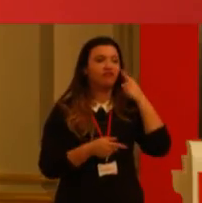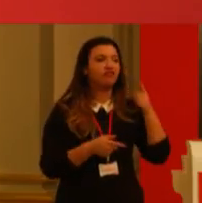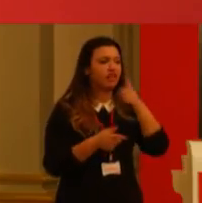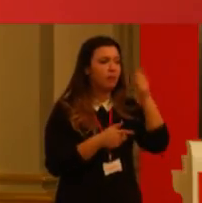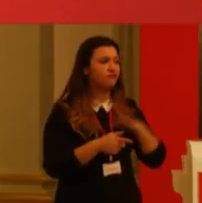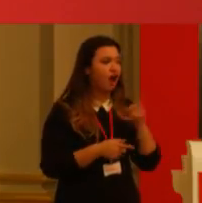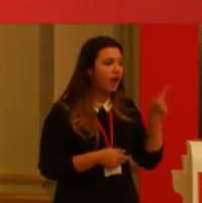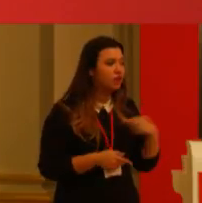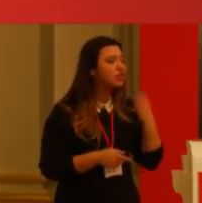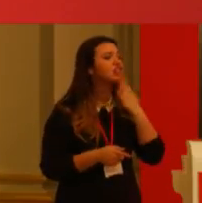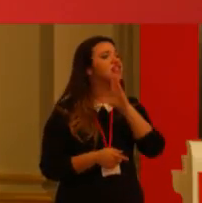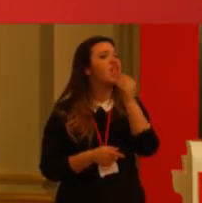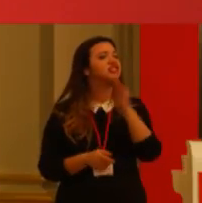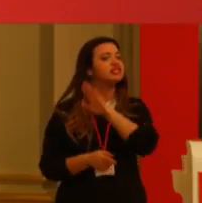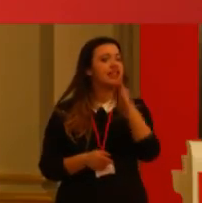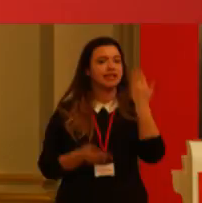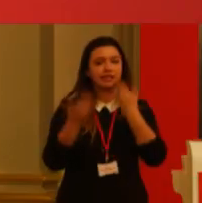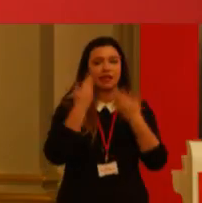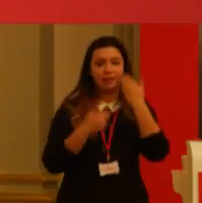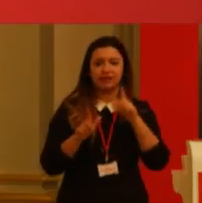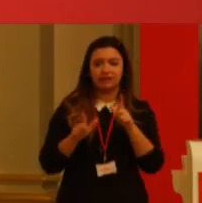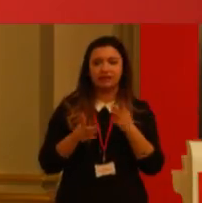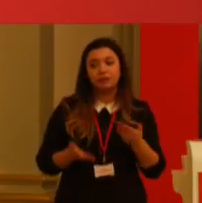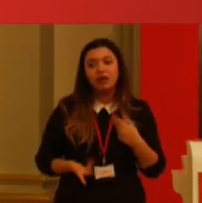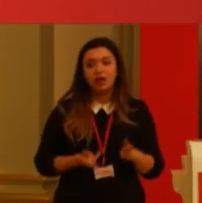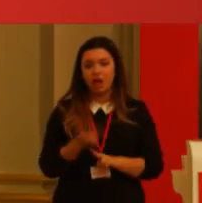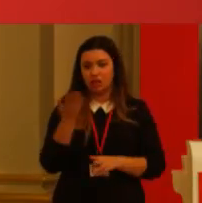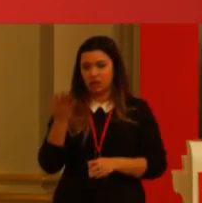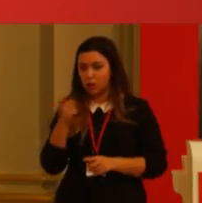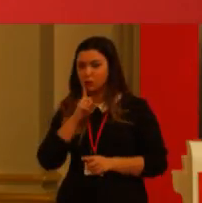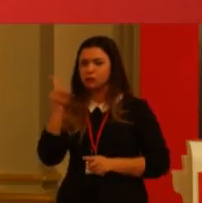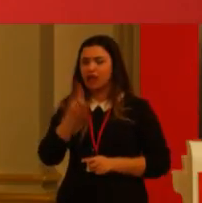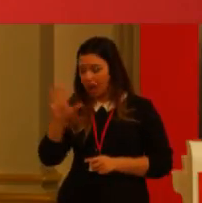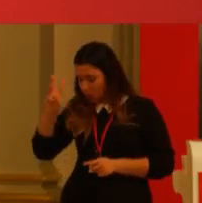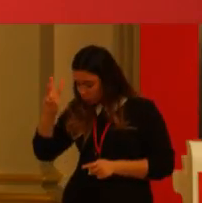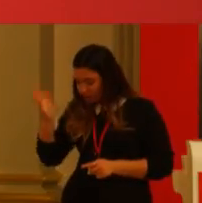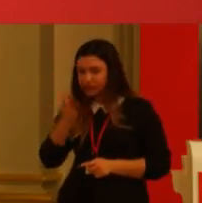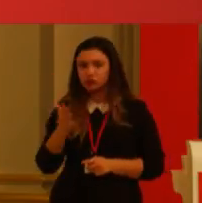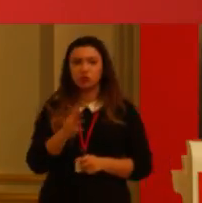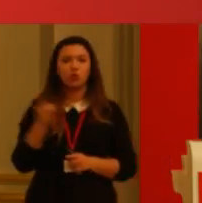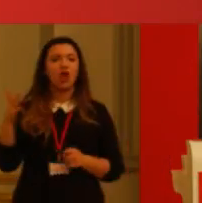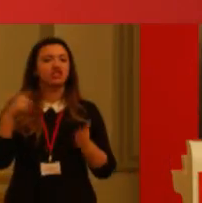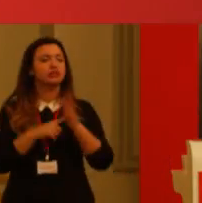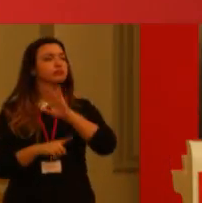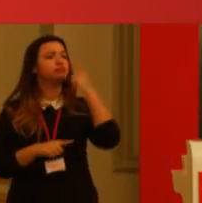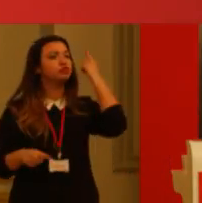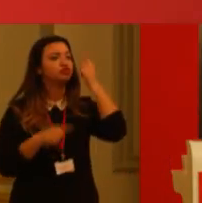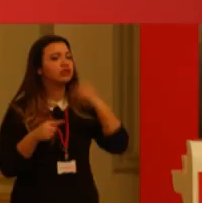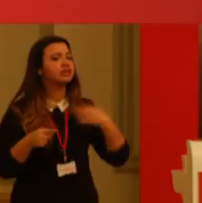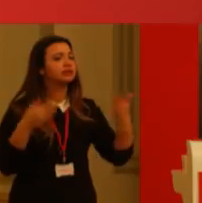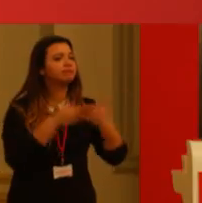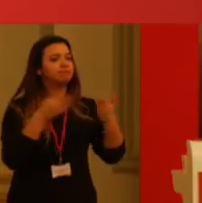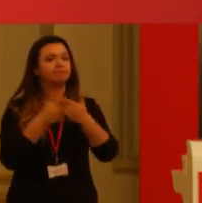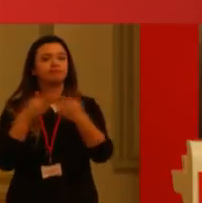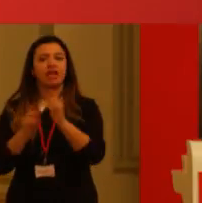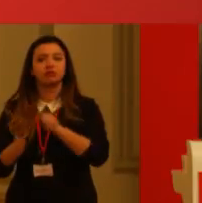And these young people shot movies. And these movies would be watched by other young people. So how can we have access to this